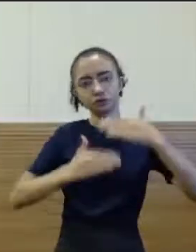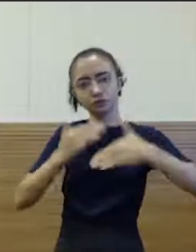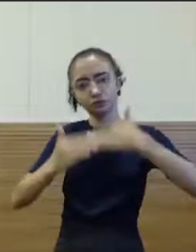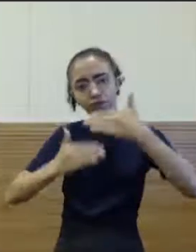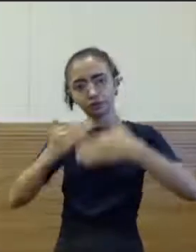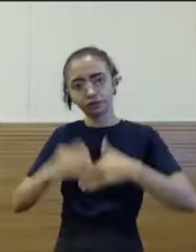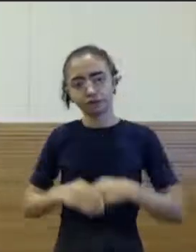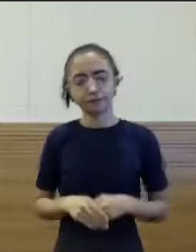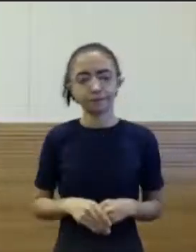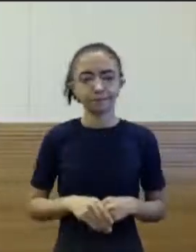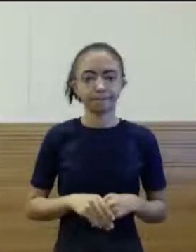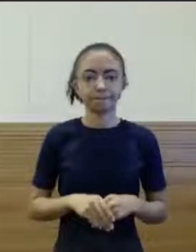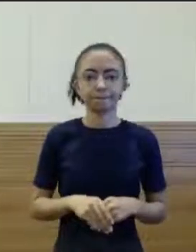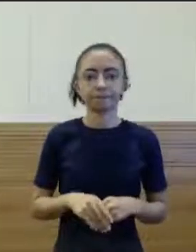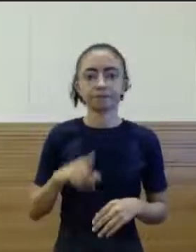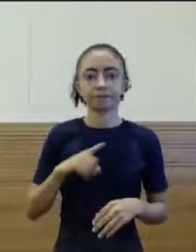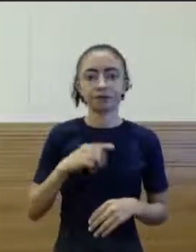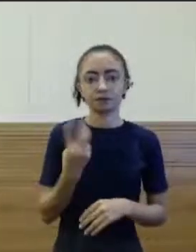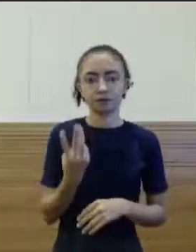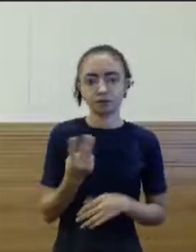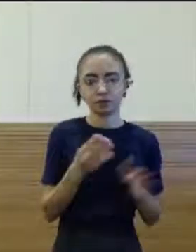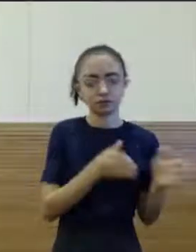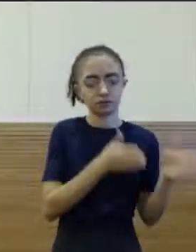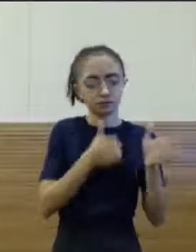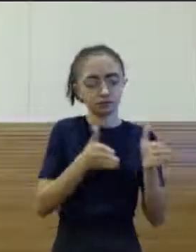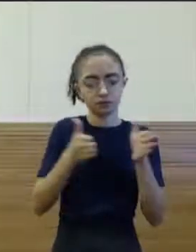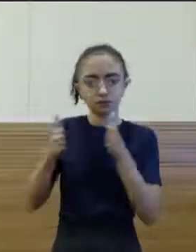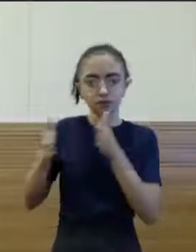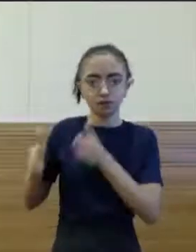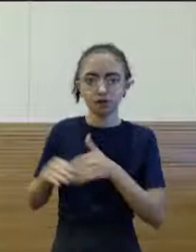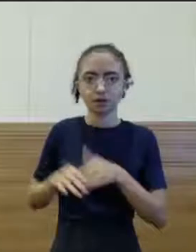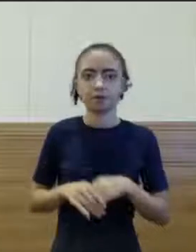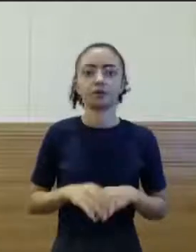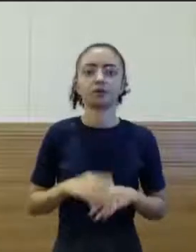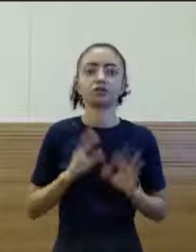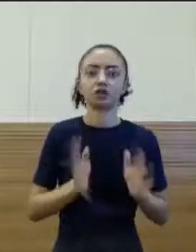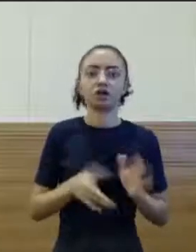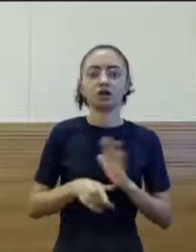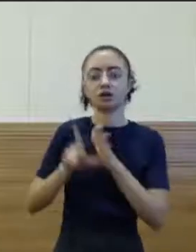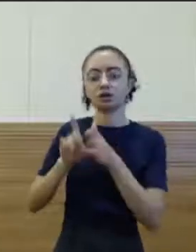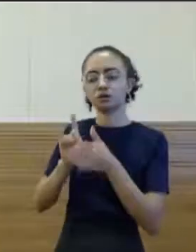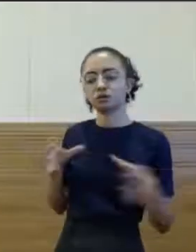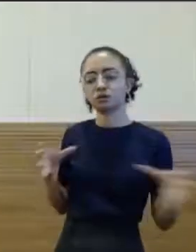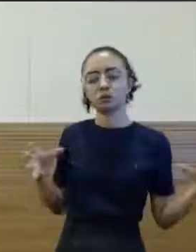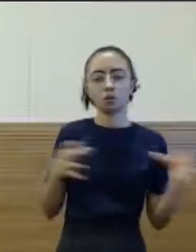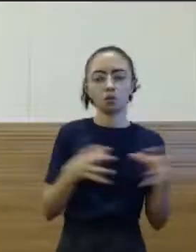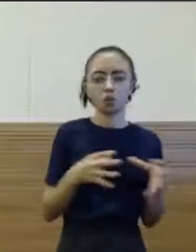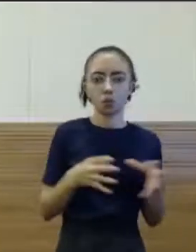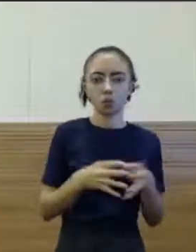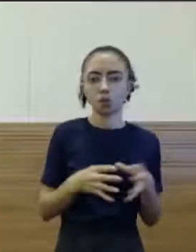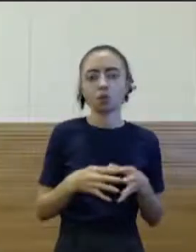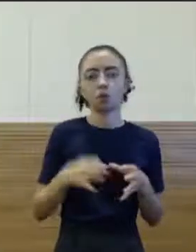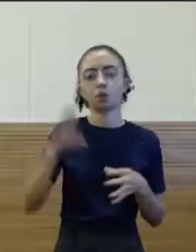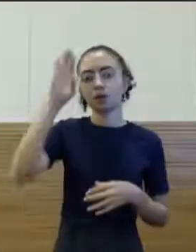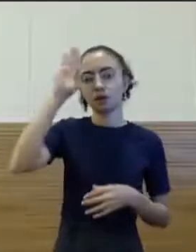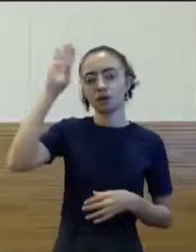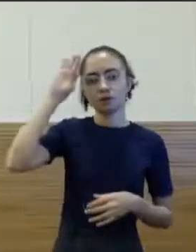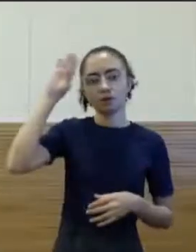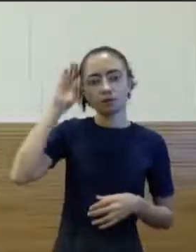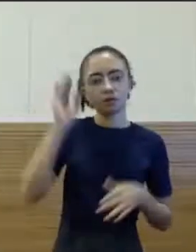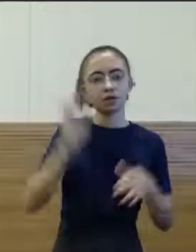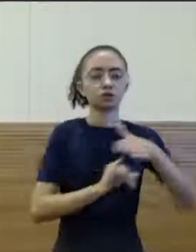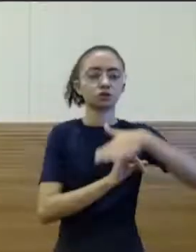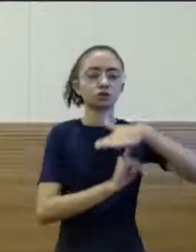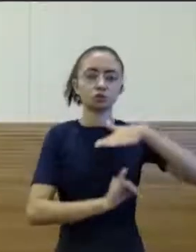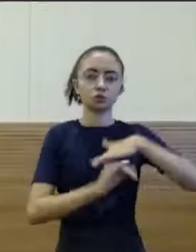This is being done in 3 phases. We had this explanation to the committees. We had the academia, the National